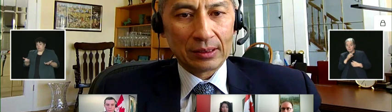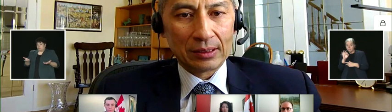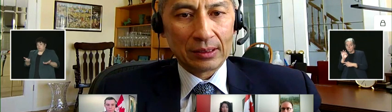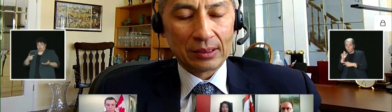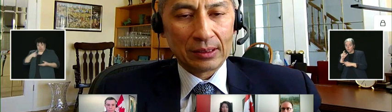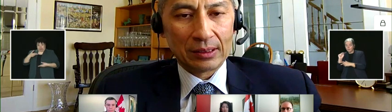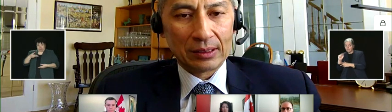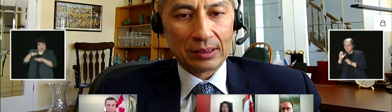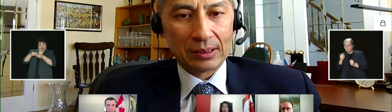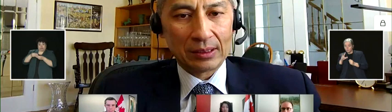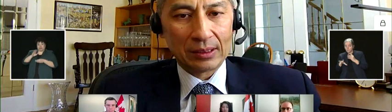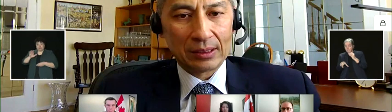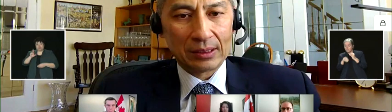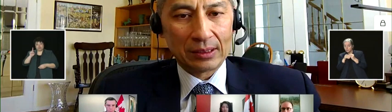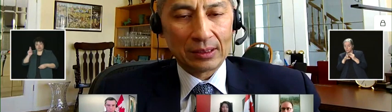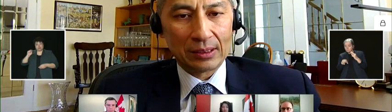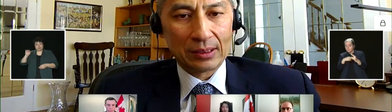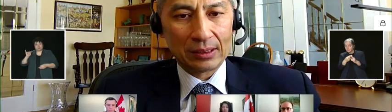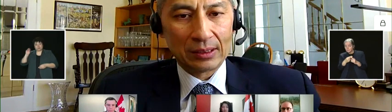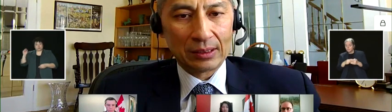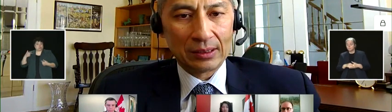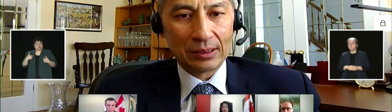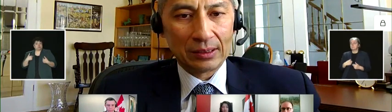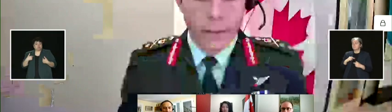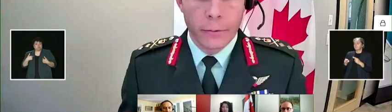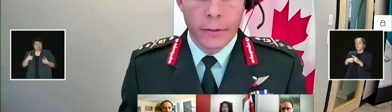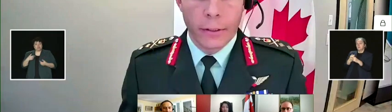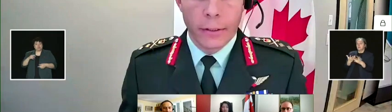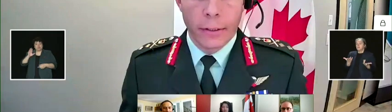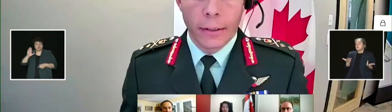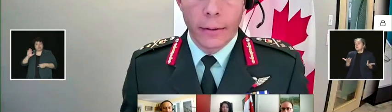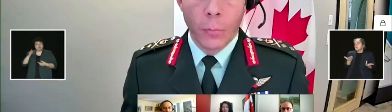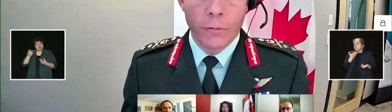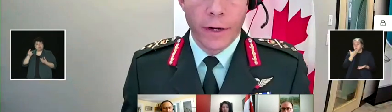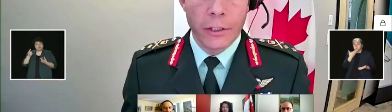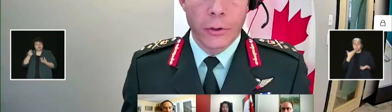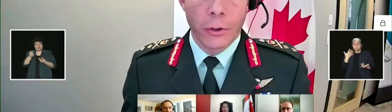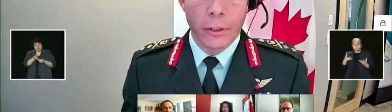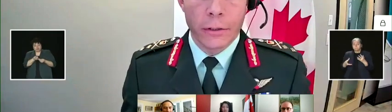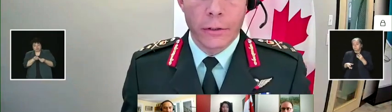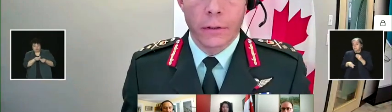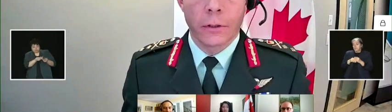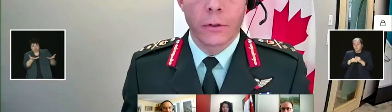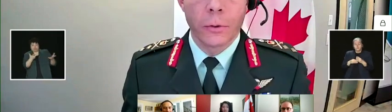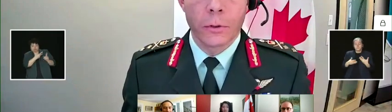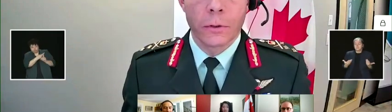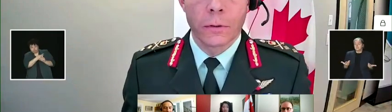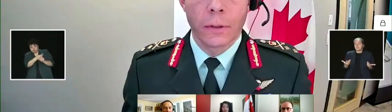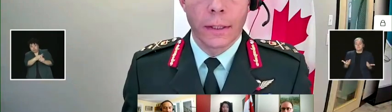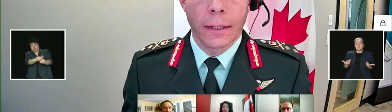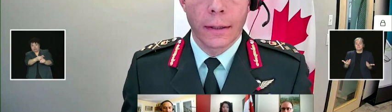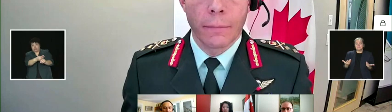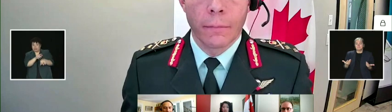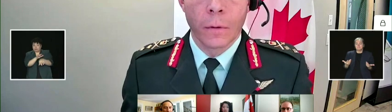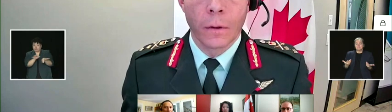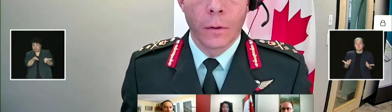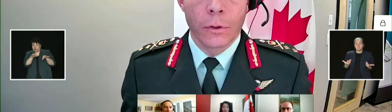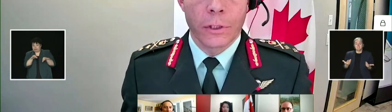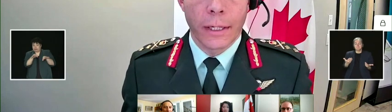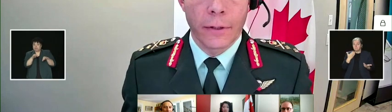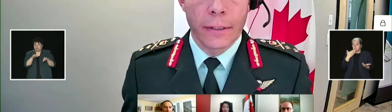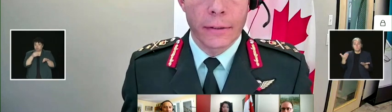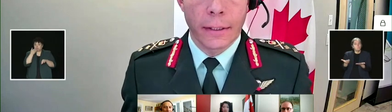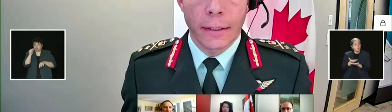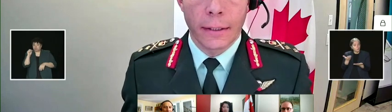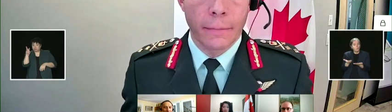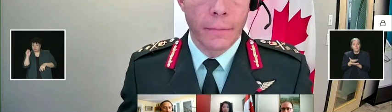Well, I don't have a whole lot to add to what Dr. Njoo laid out. I think more vaccines early is good news. We'll see